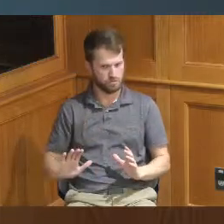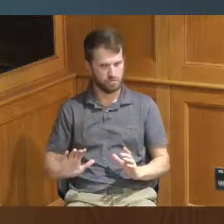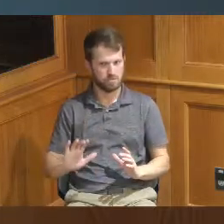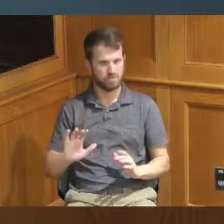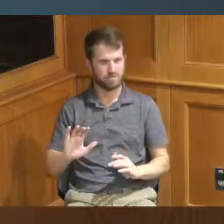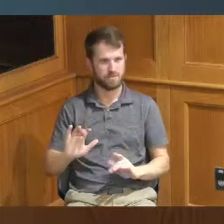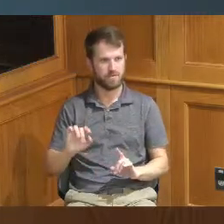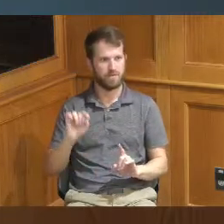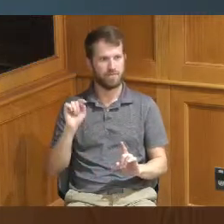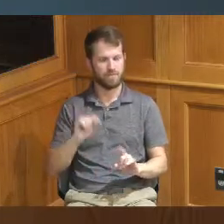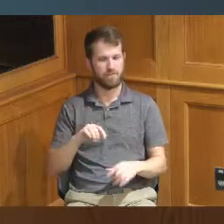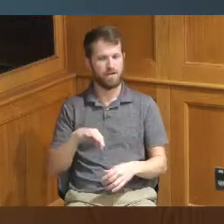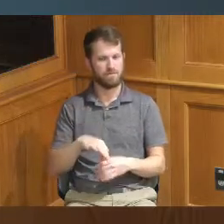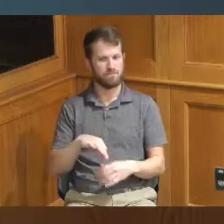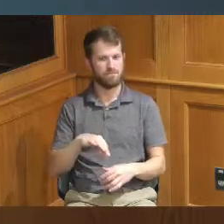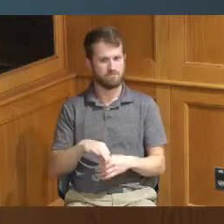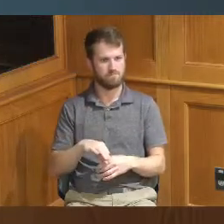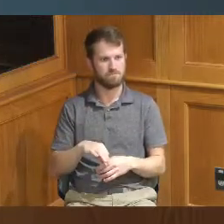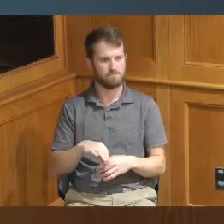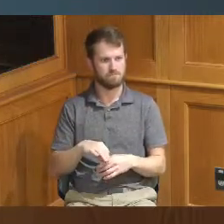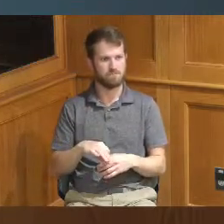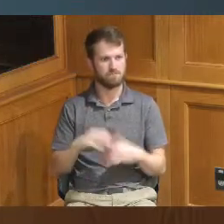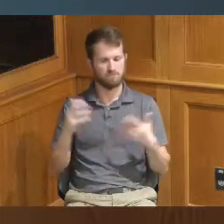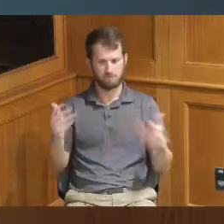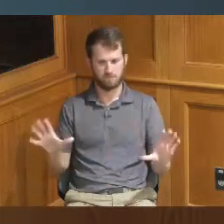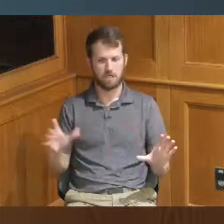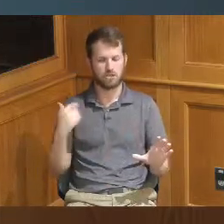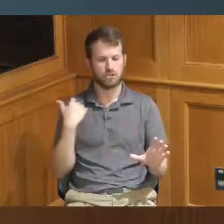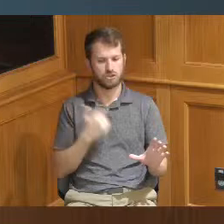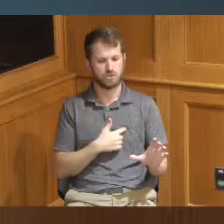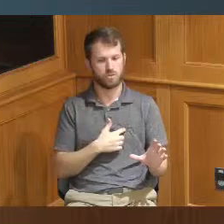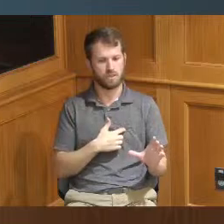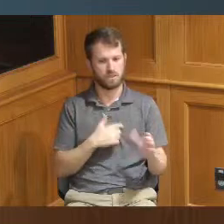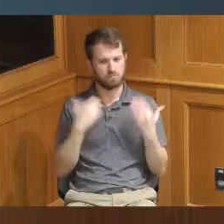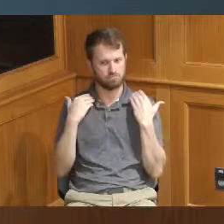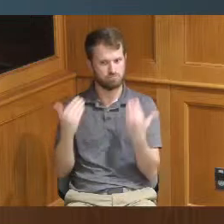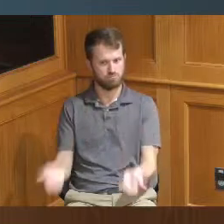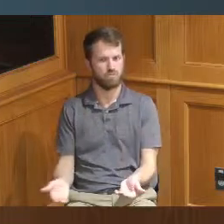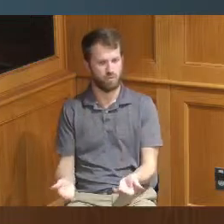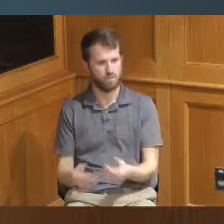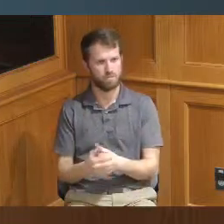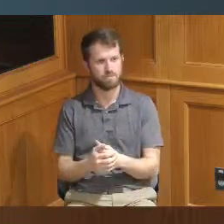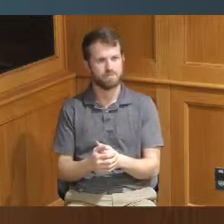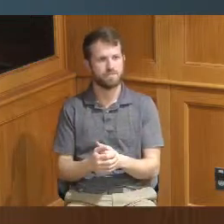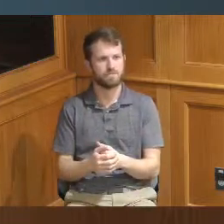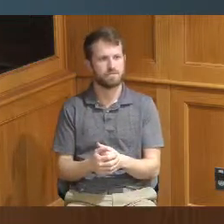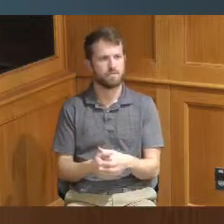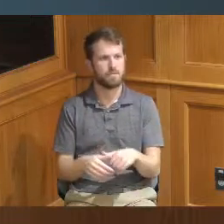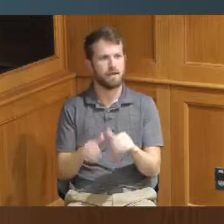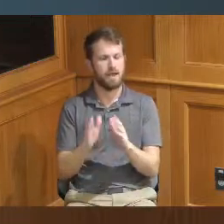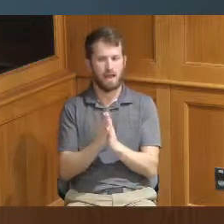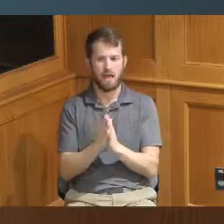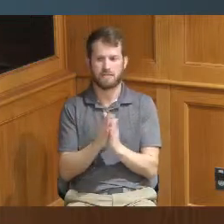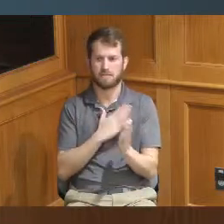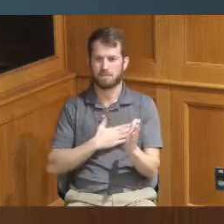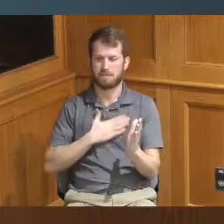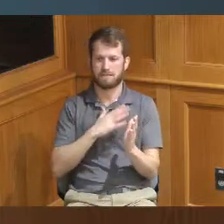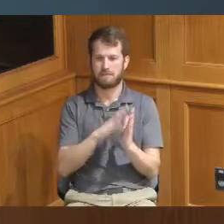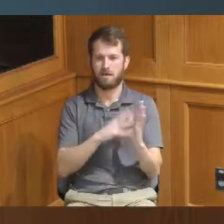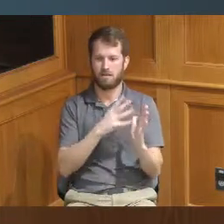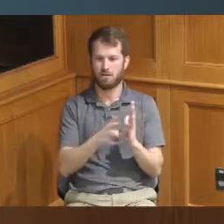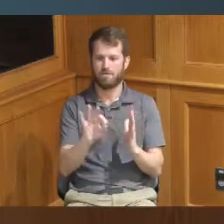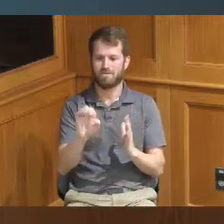vote has been had, and we are moving forward. I'm asking everyone to put on their calendars February